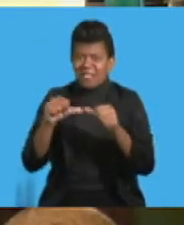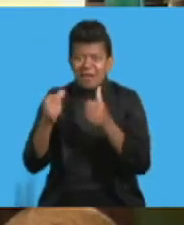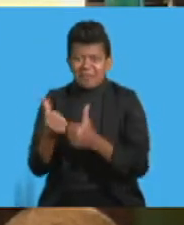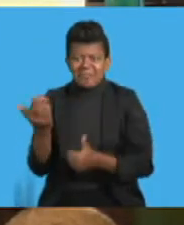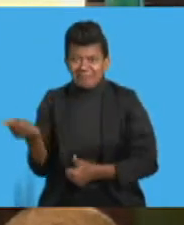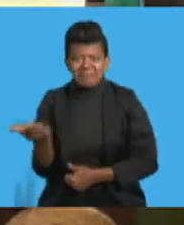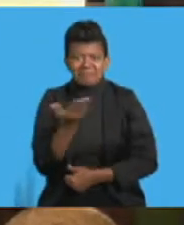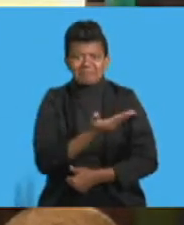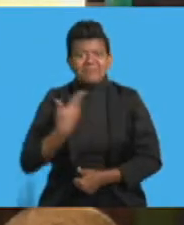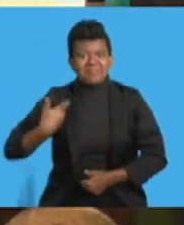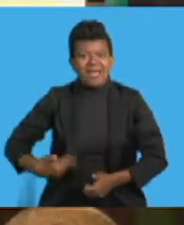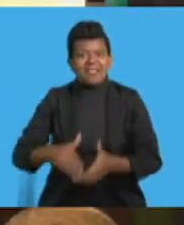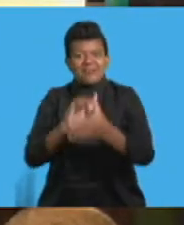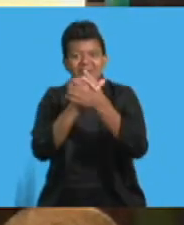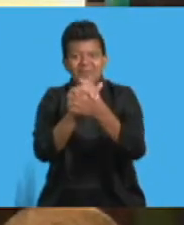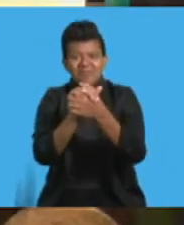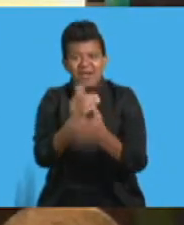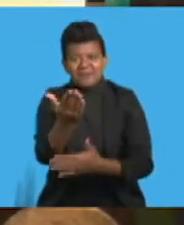to congratulate you.